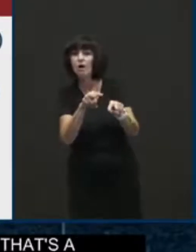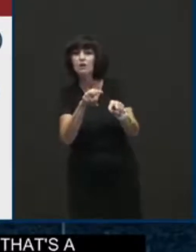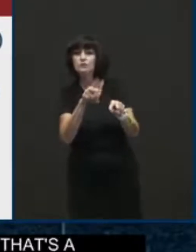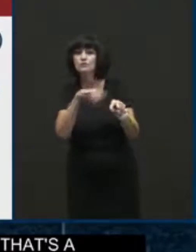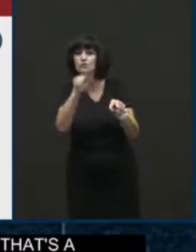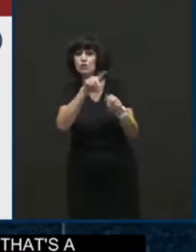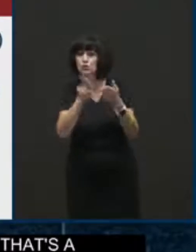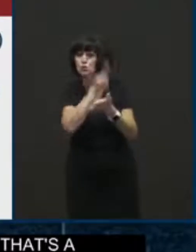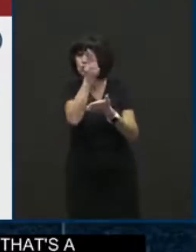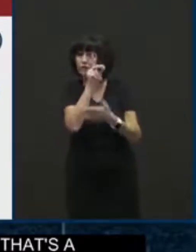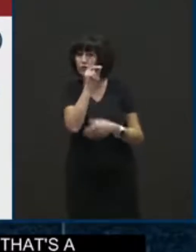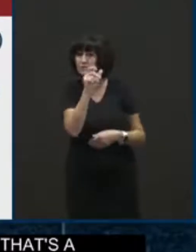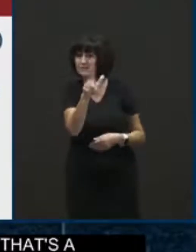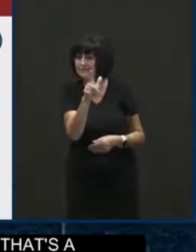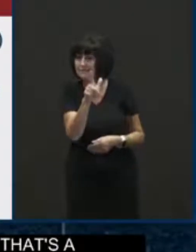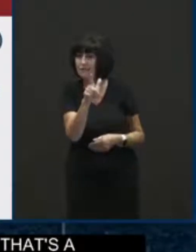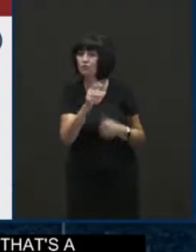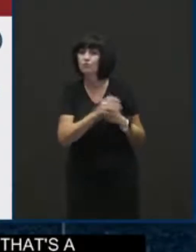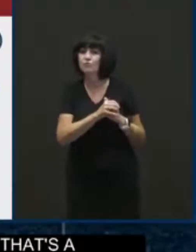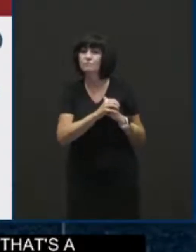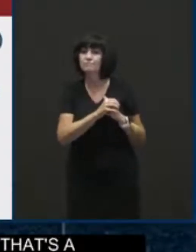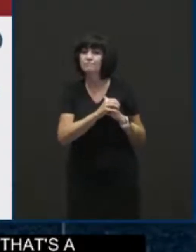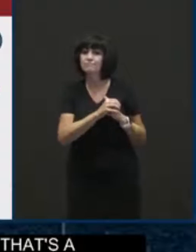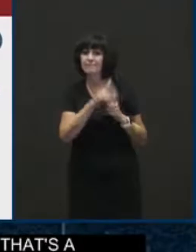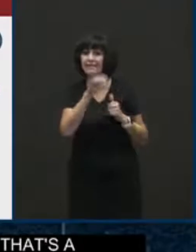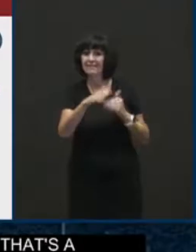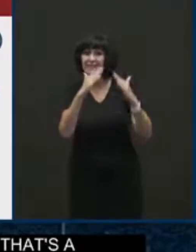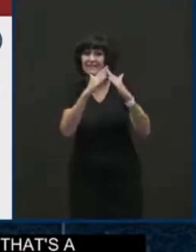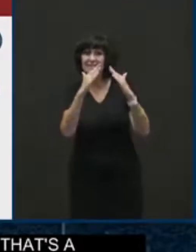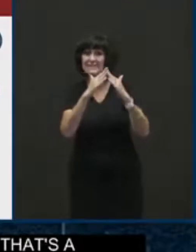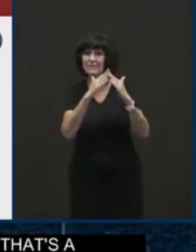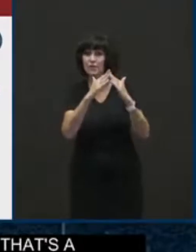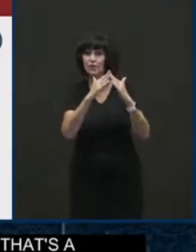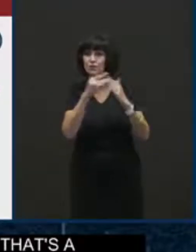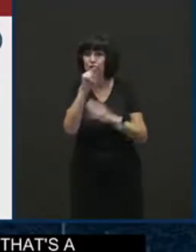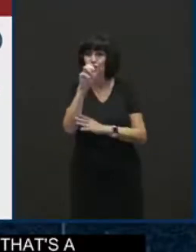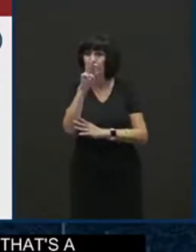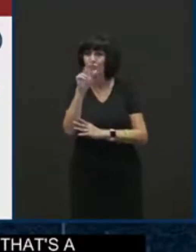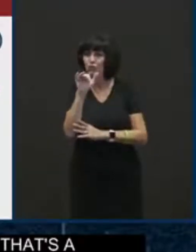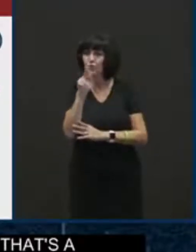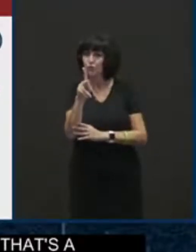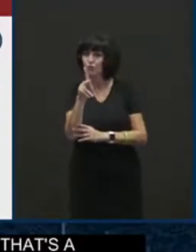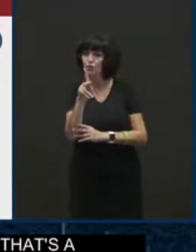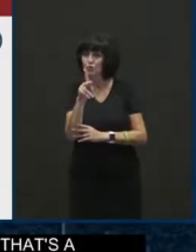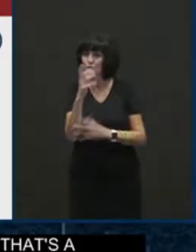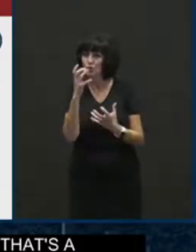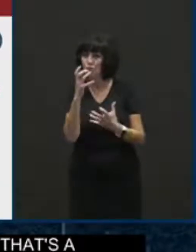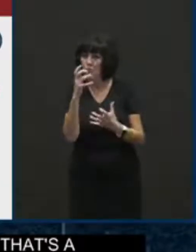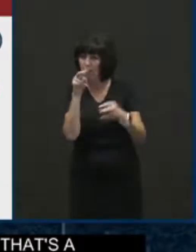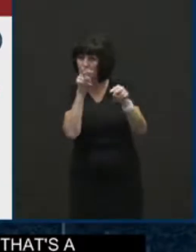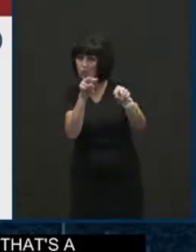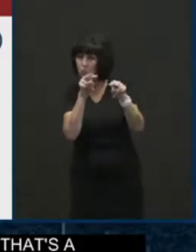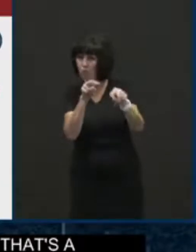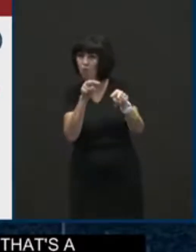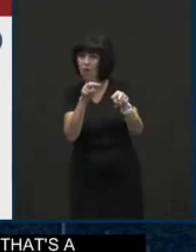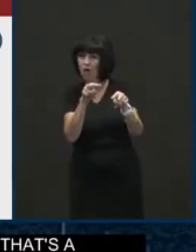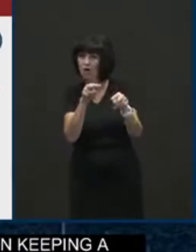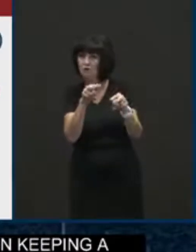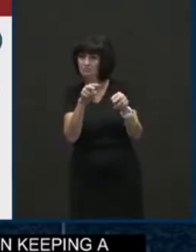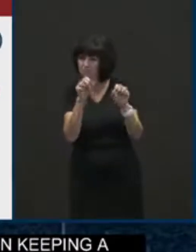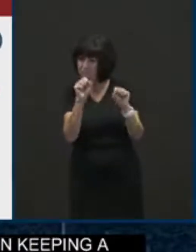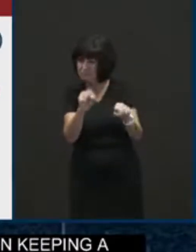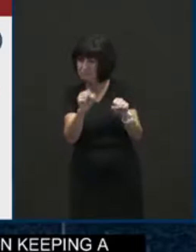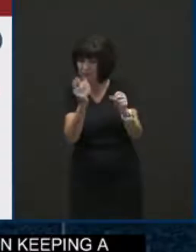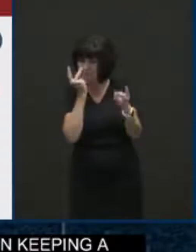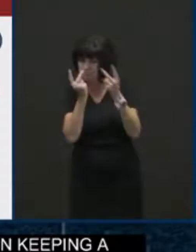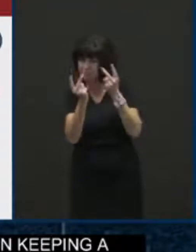with the UD, with the city of Newark, to keep a handle on what's going